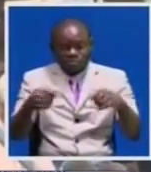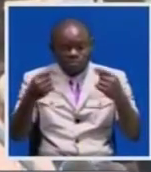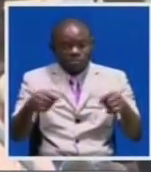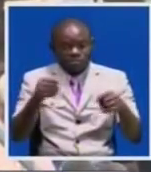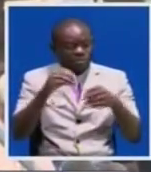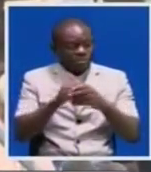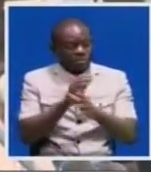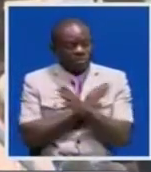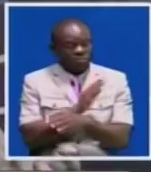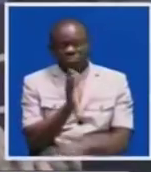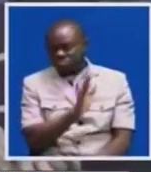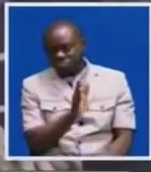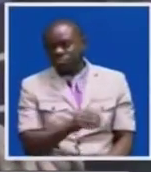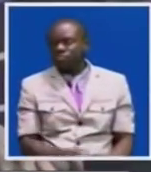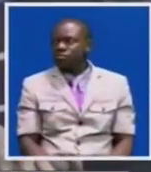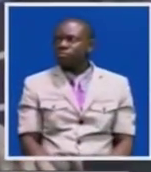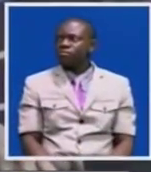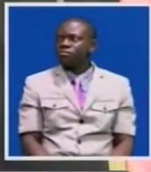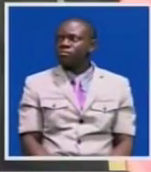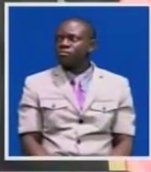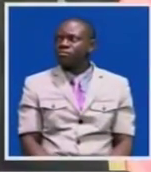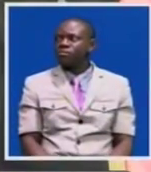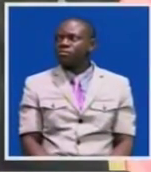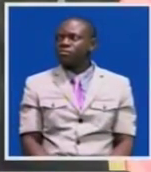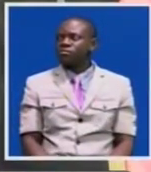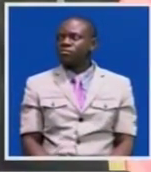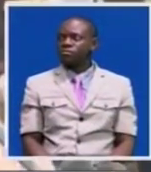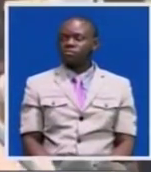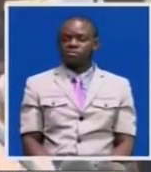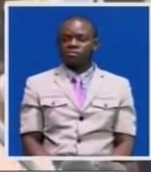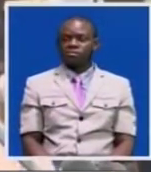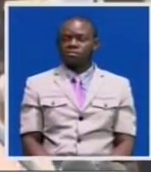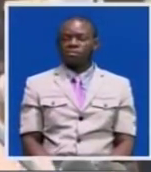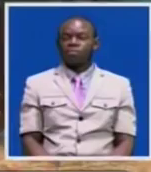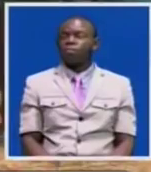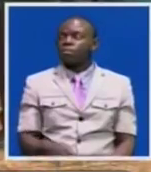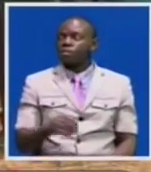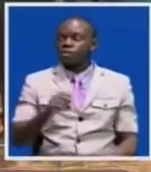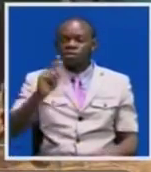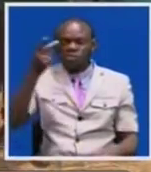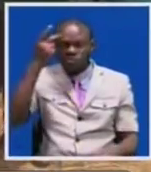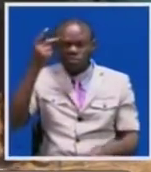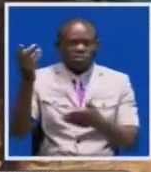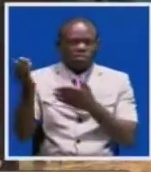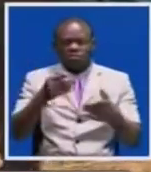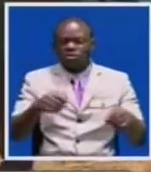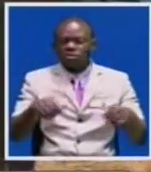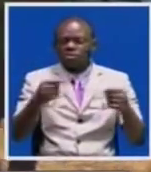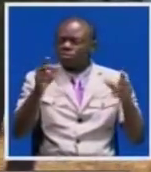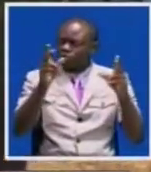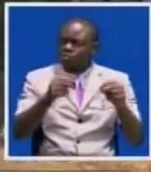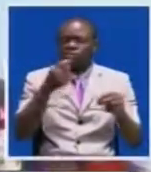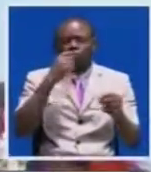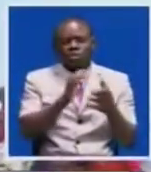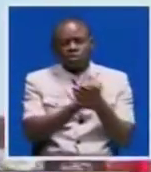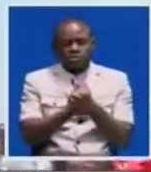us? I don't think so. We must coexist. Over 20 companies participated